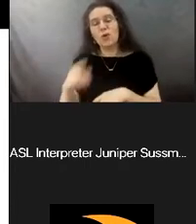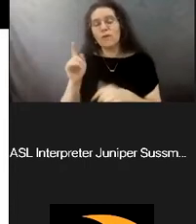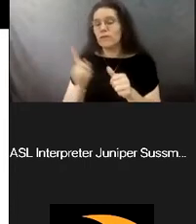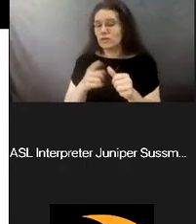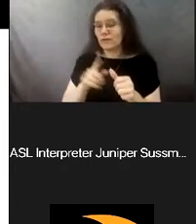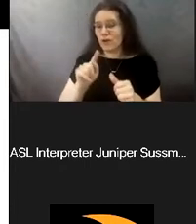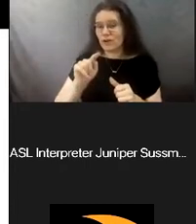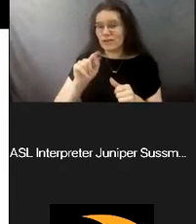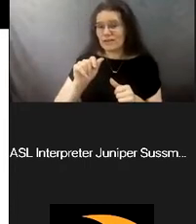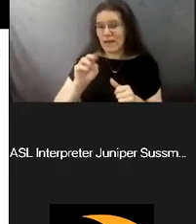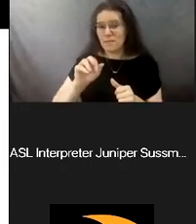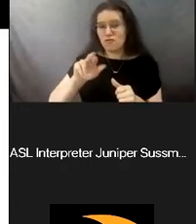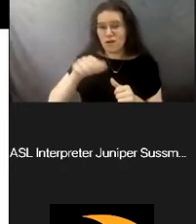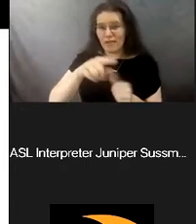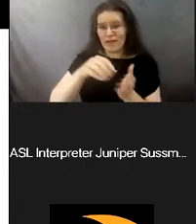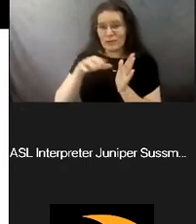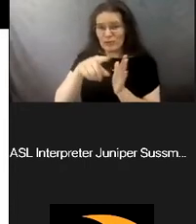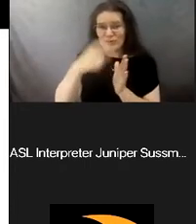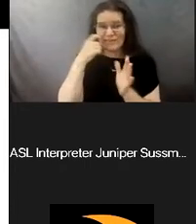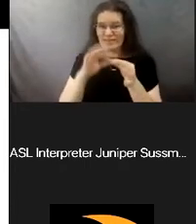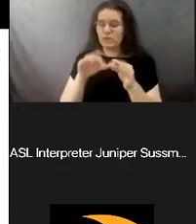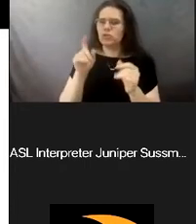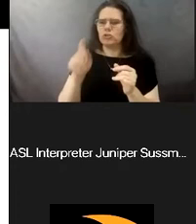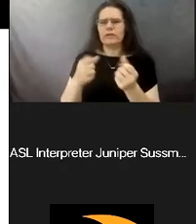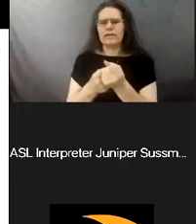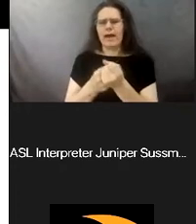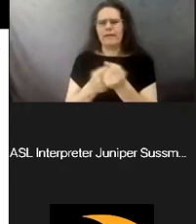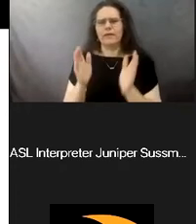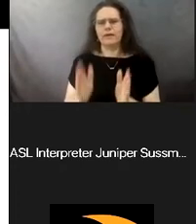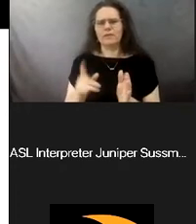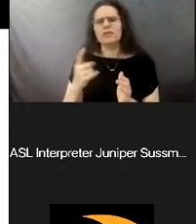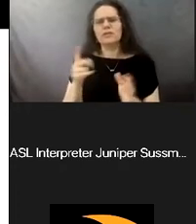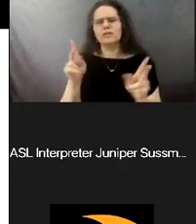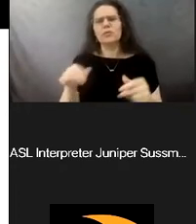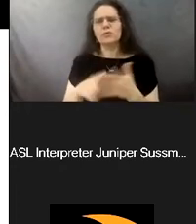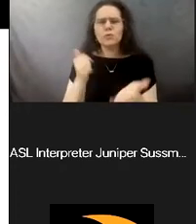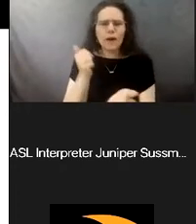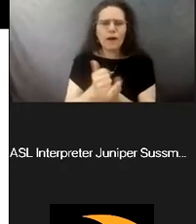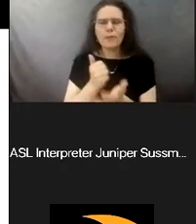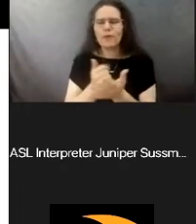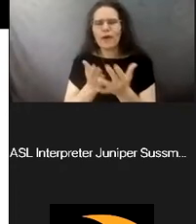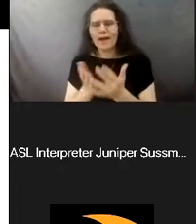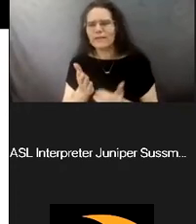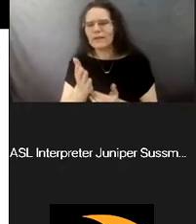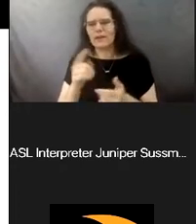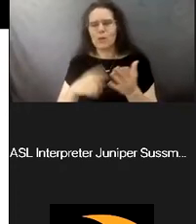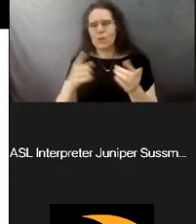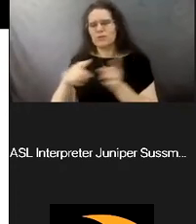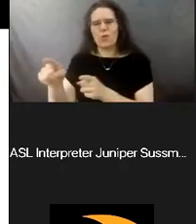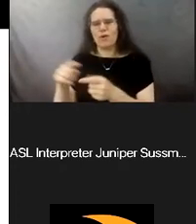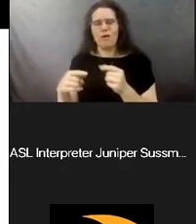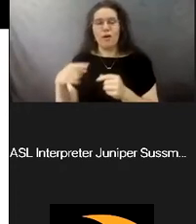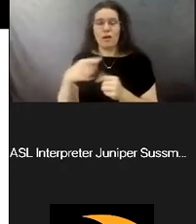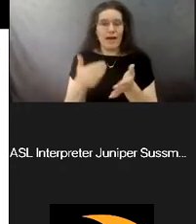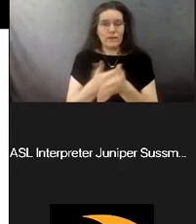definitely needs somebody to help her navigate everything that's going on, both with her new diagnosis as well as